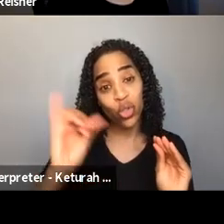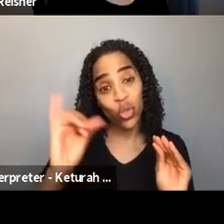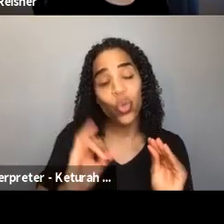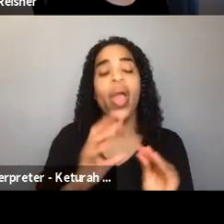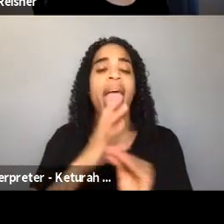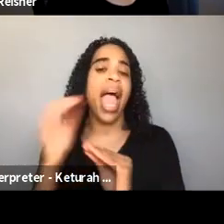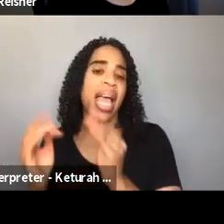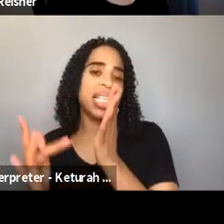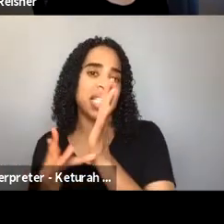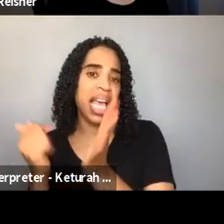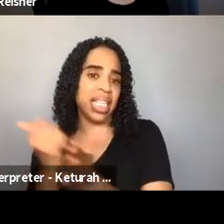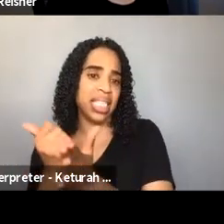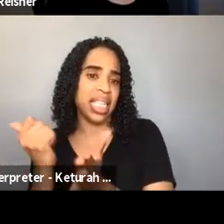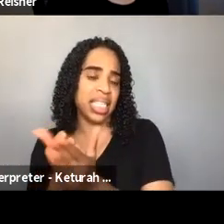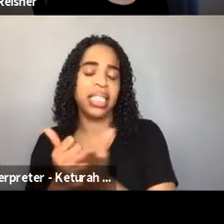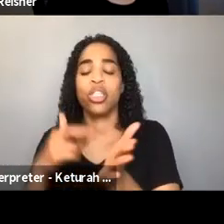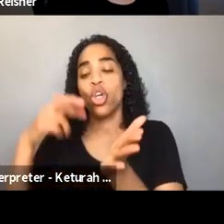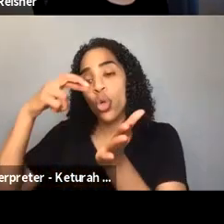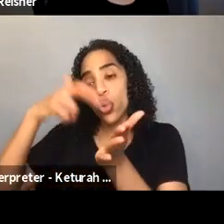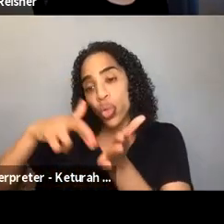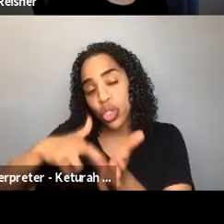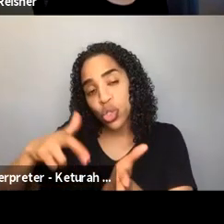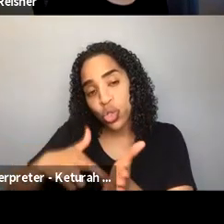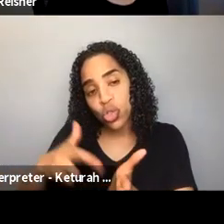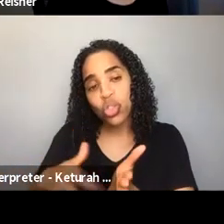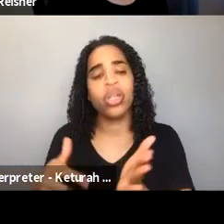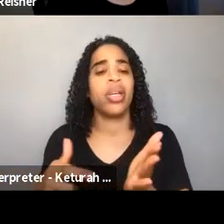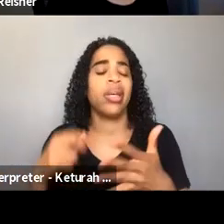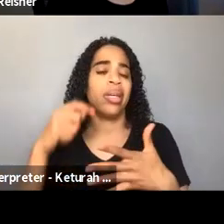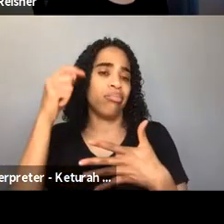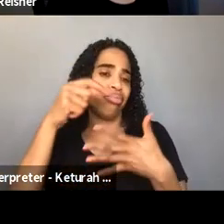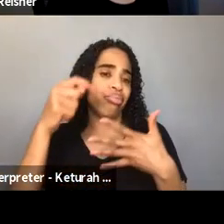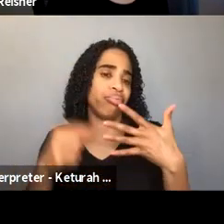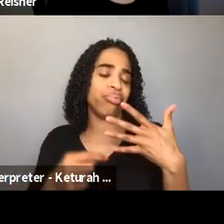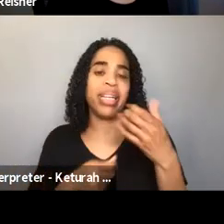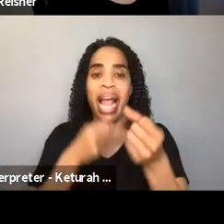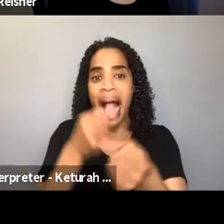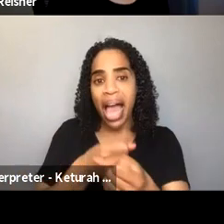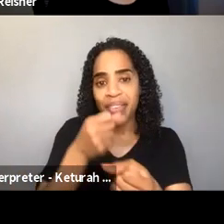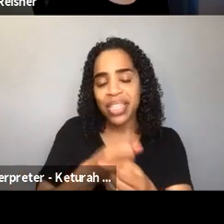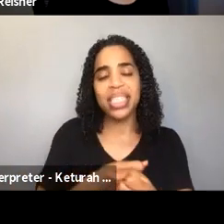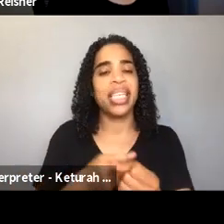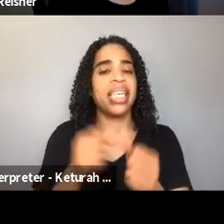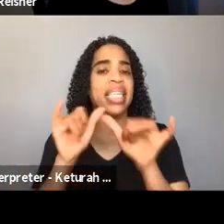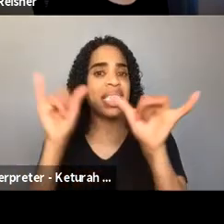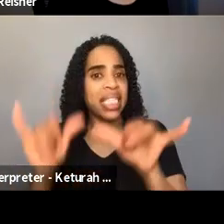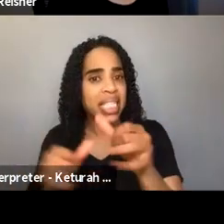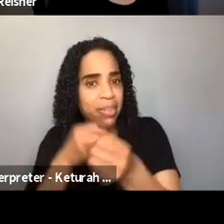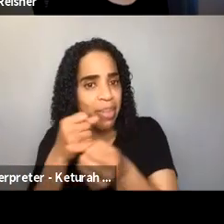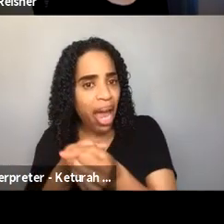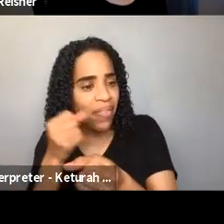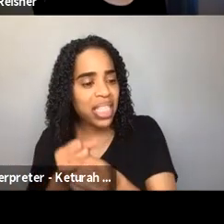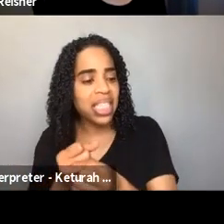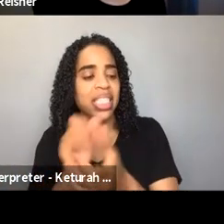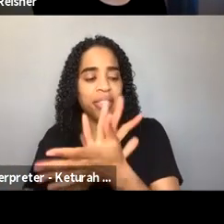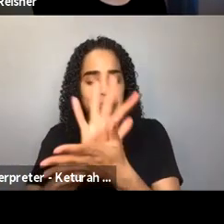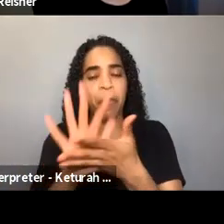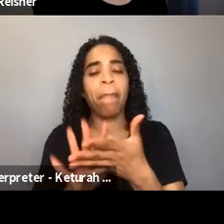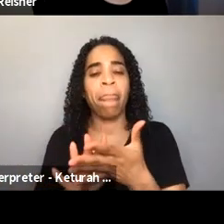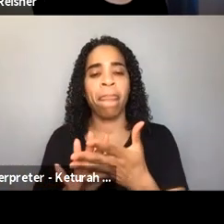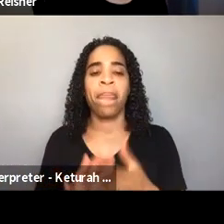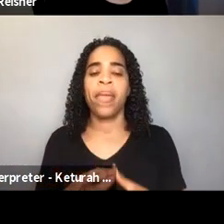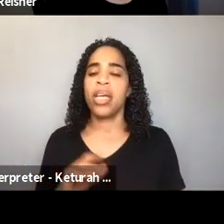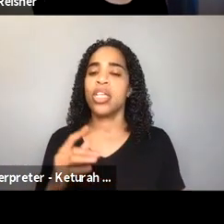technical assistance, we do research, we do a lot of advocacy and systems advocacy work. So in that way, we